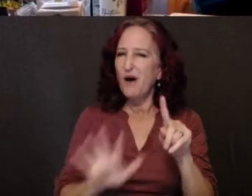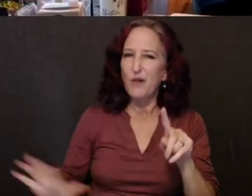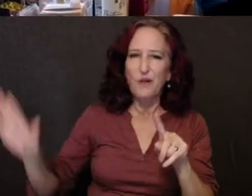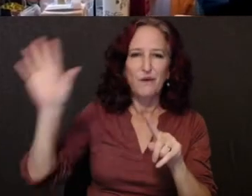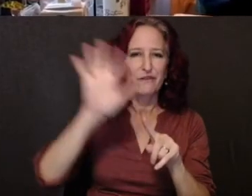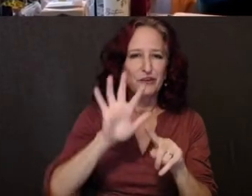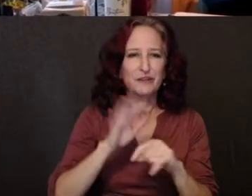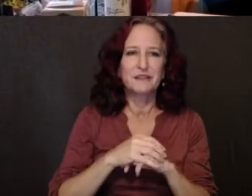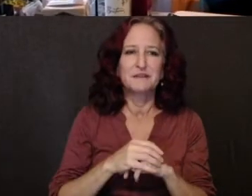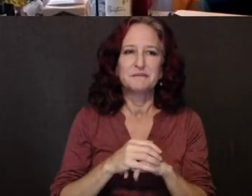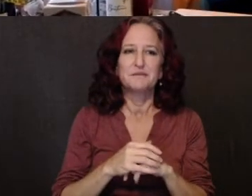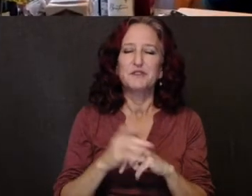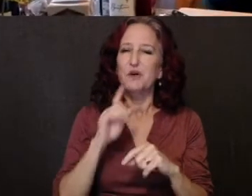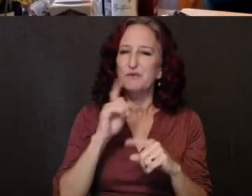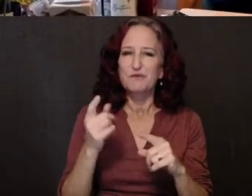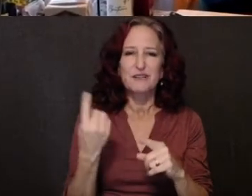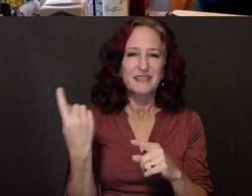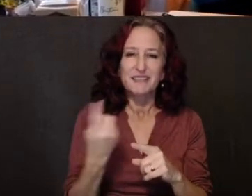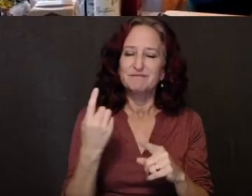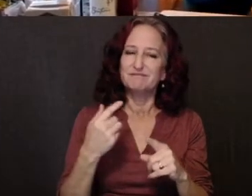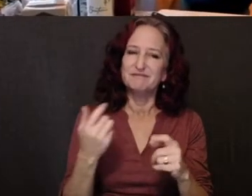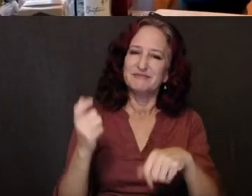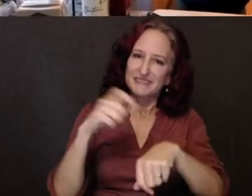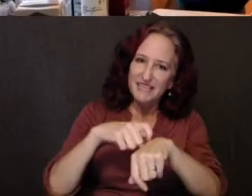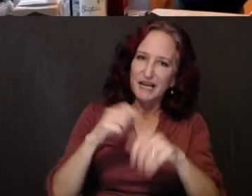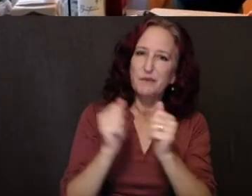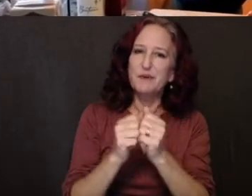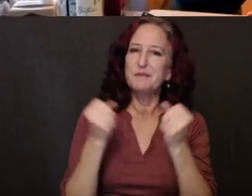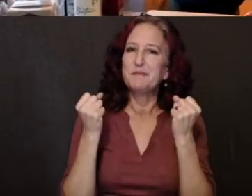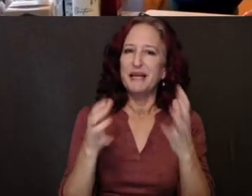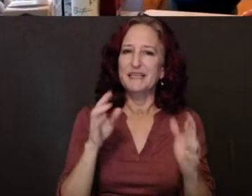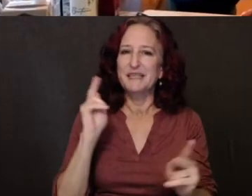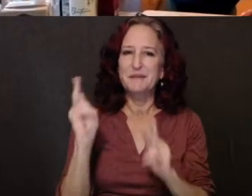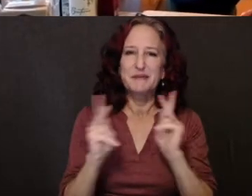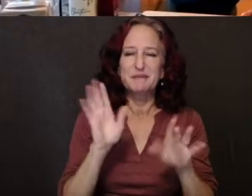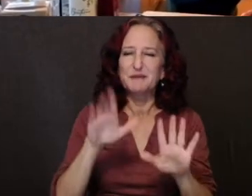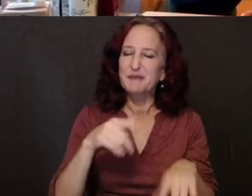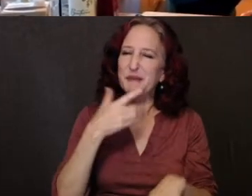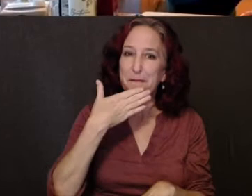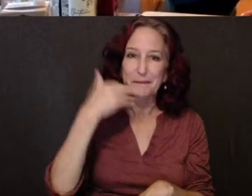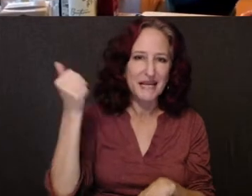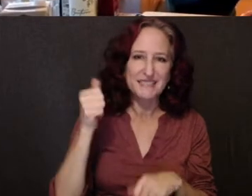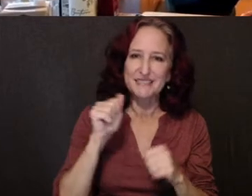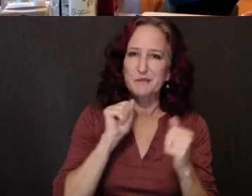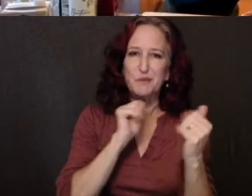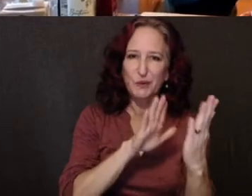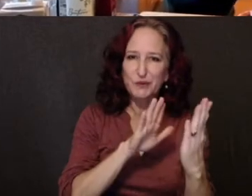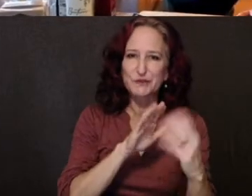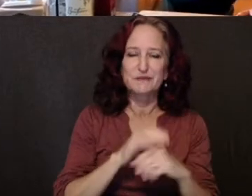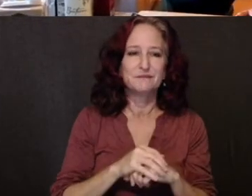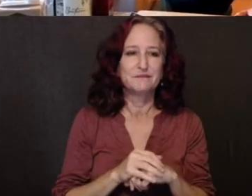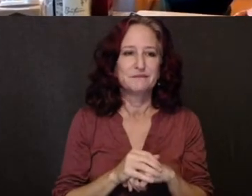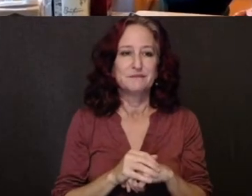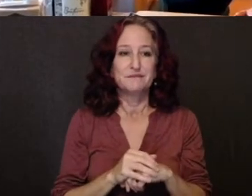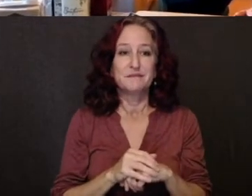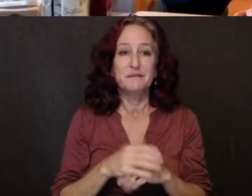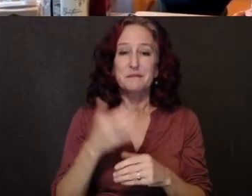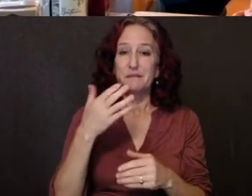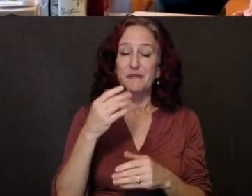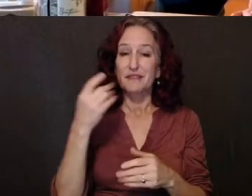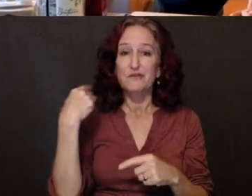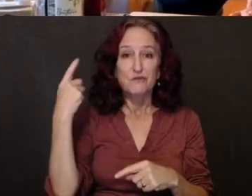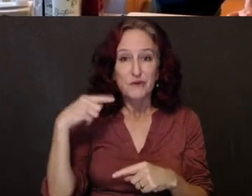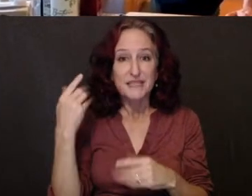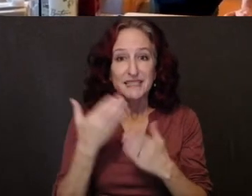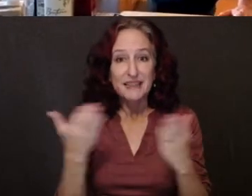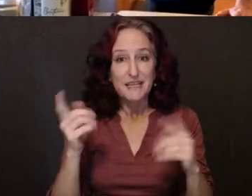know, we usually have it with a pretty extended family. You know, we've got different people from all over the place, so we usually spend a lot of time with a